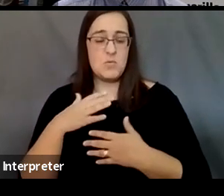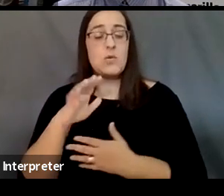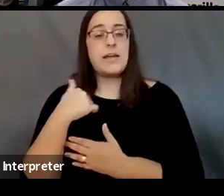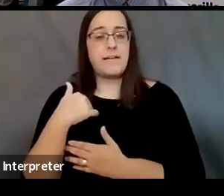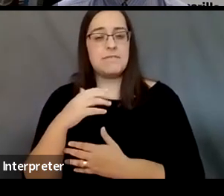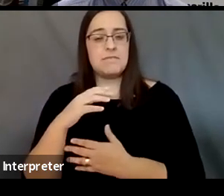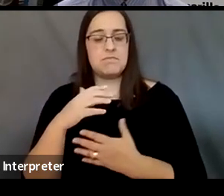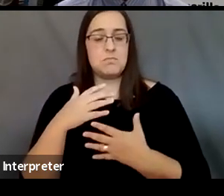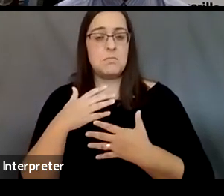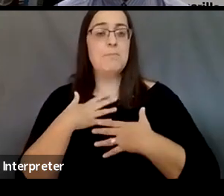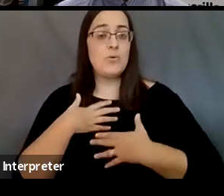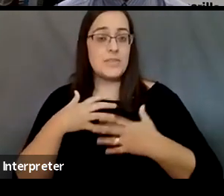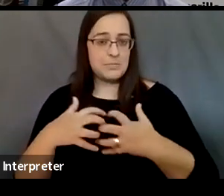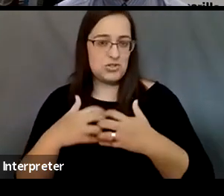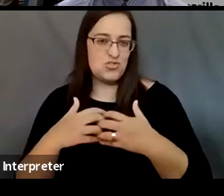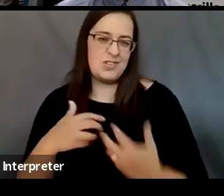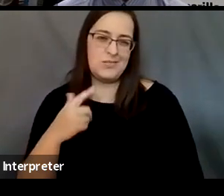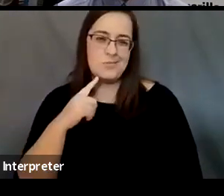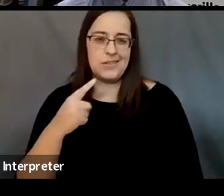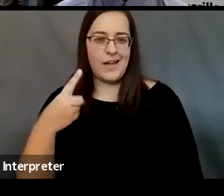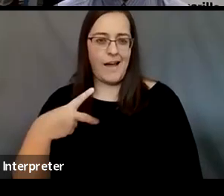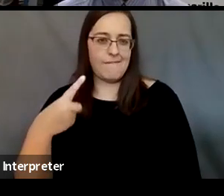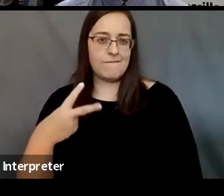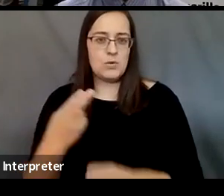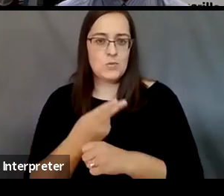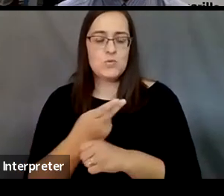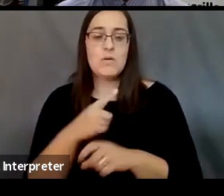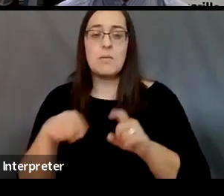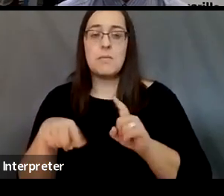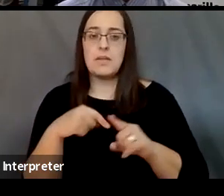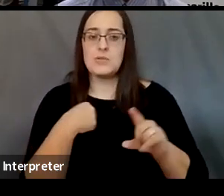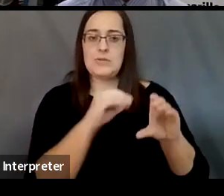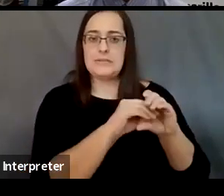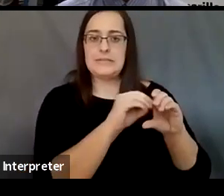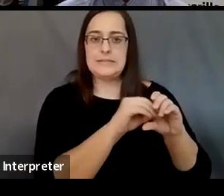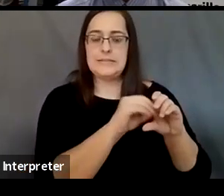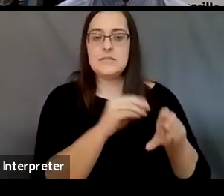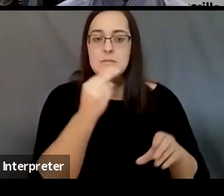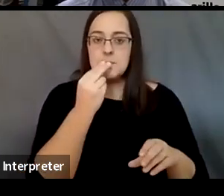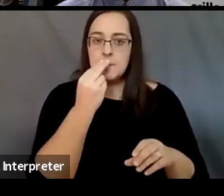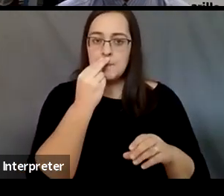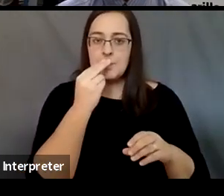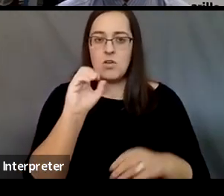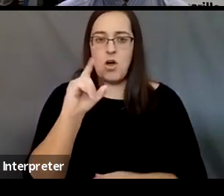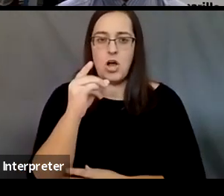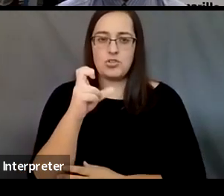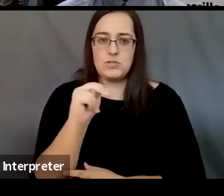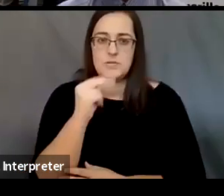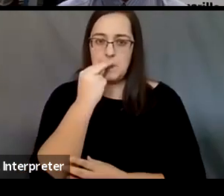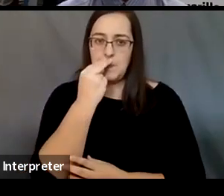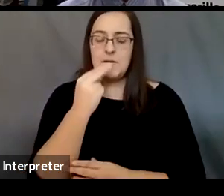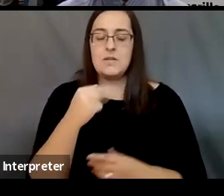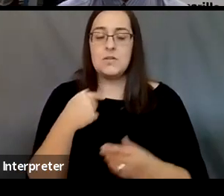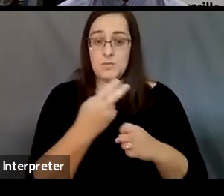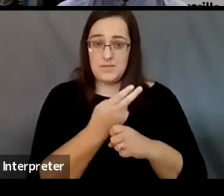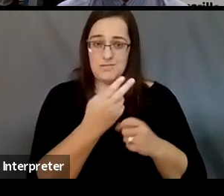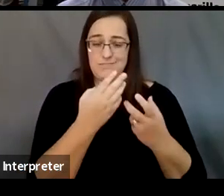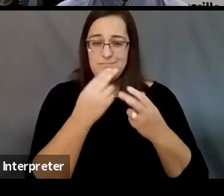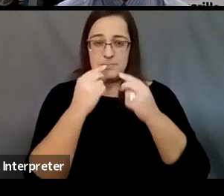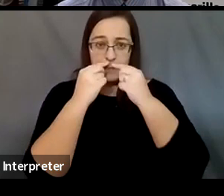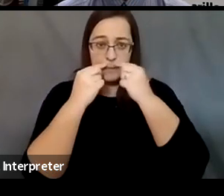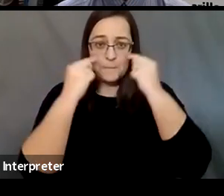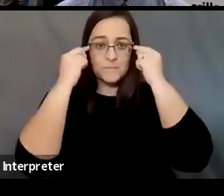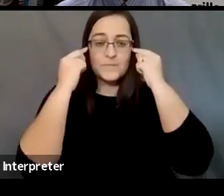been stocking up on high flow nasal cannula oxygen setups, and we're at less than 50% utilization